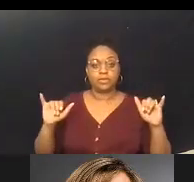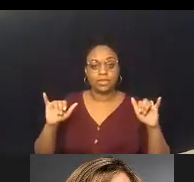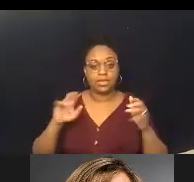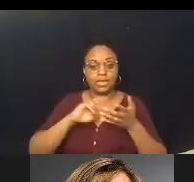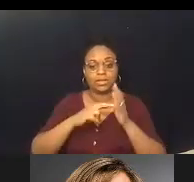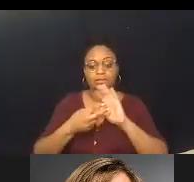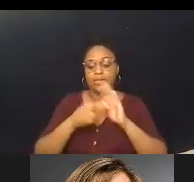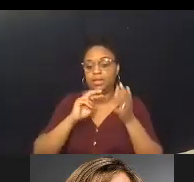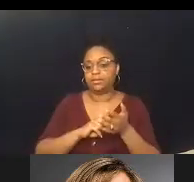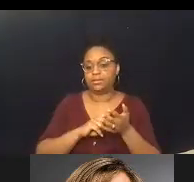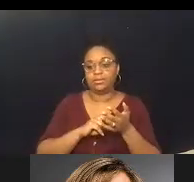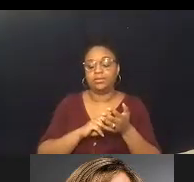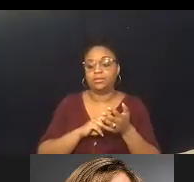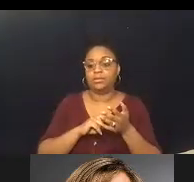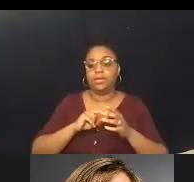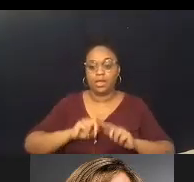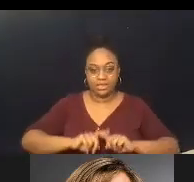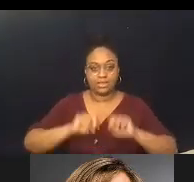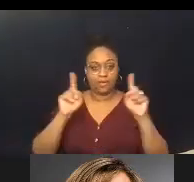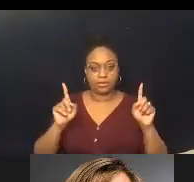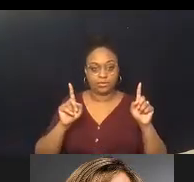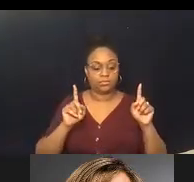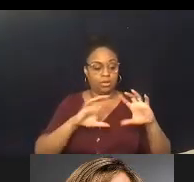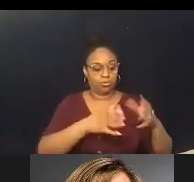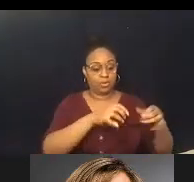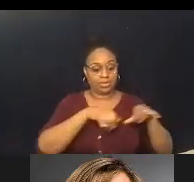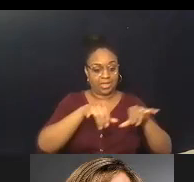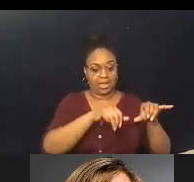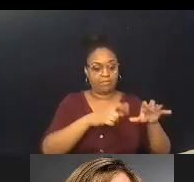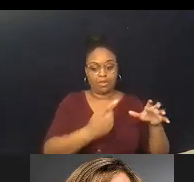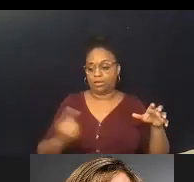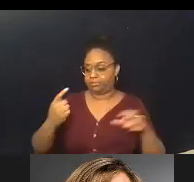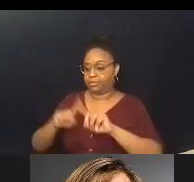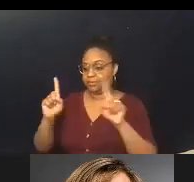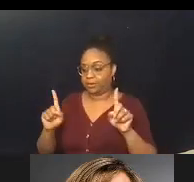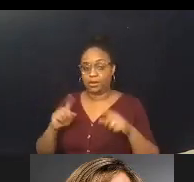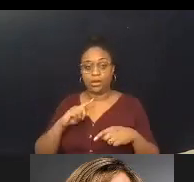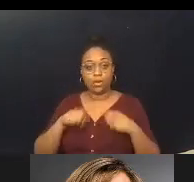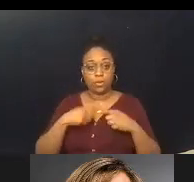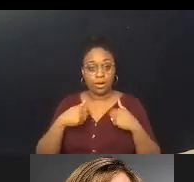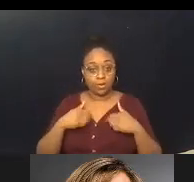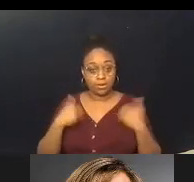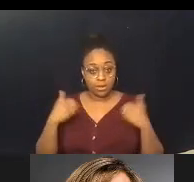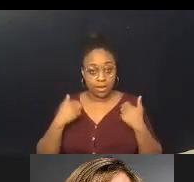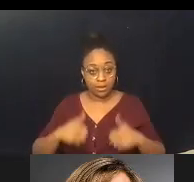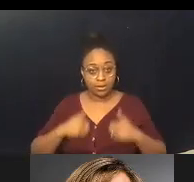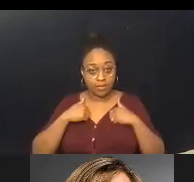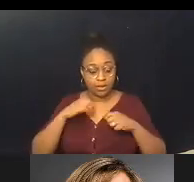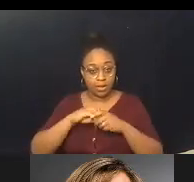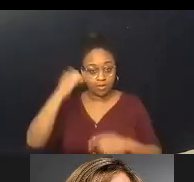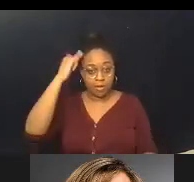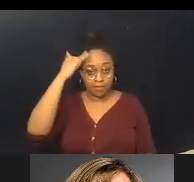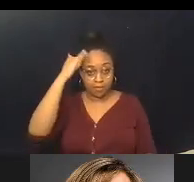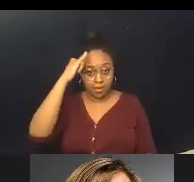of some type of homogenous group. When I was younger and living in Buffalo, I went to a predominantly Black and